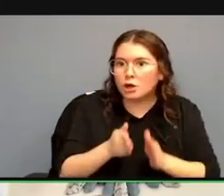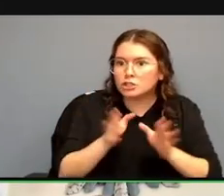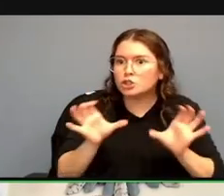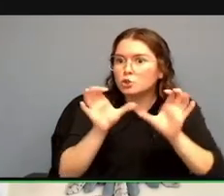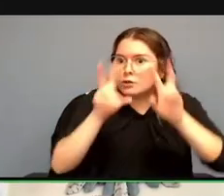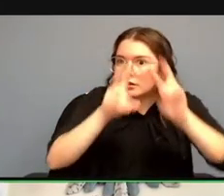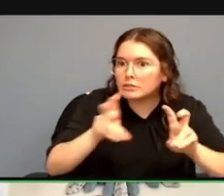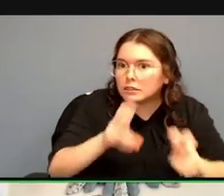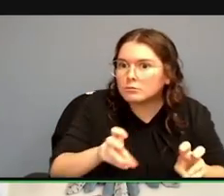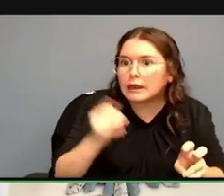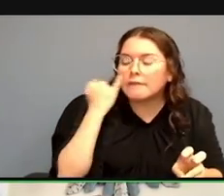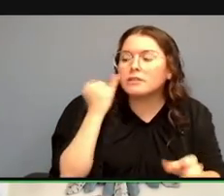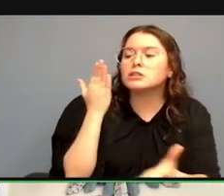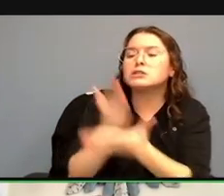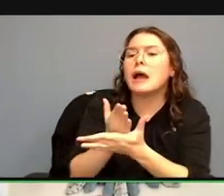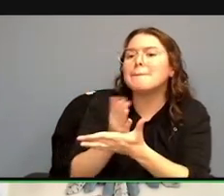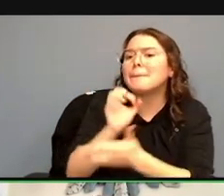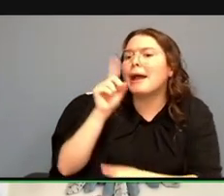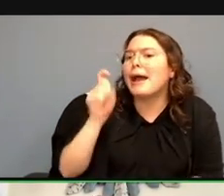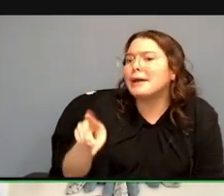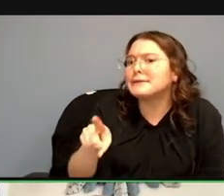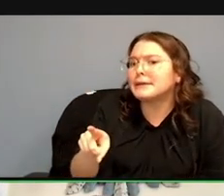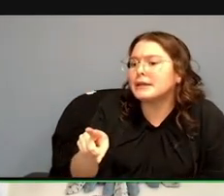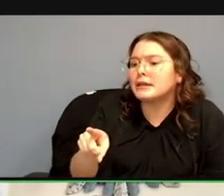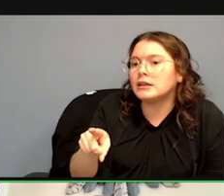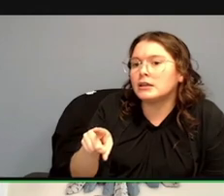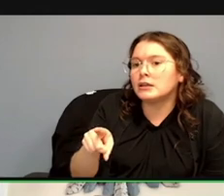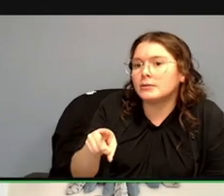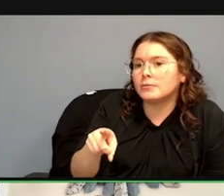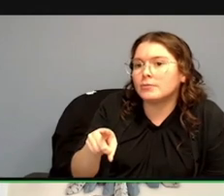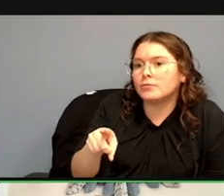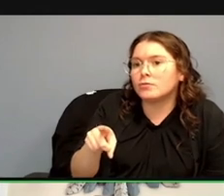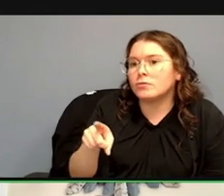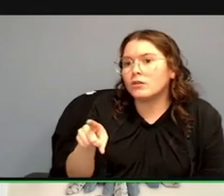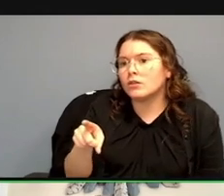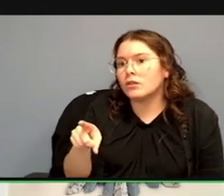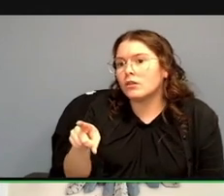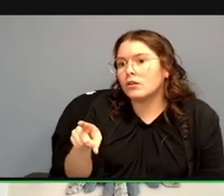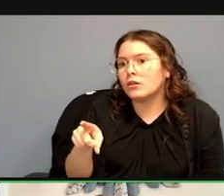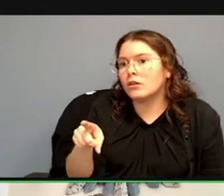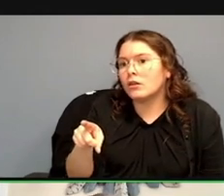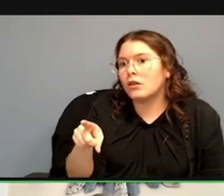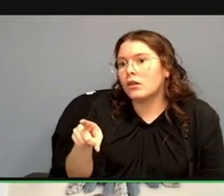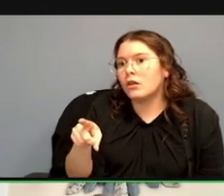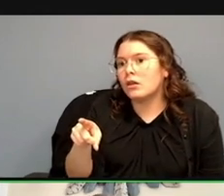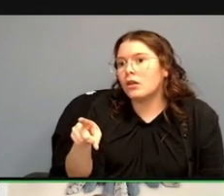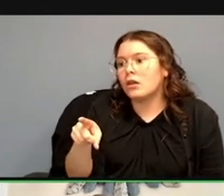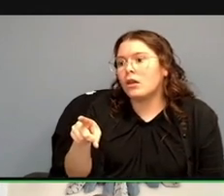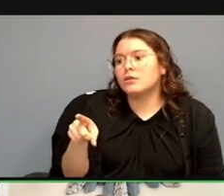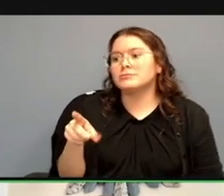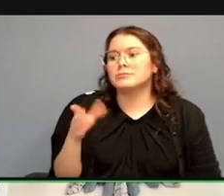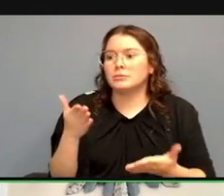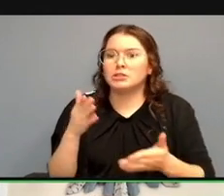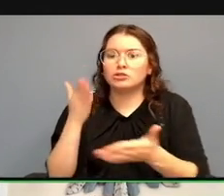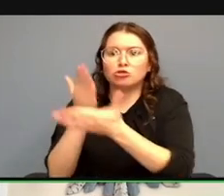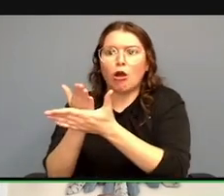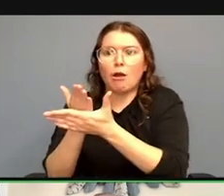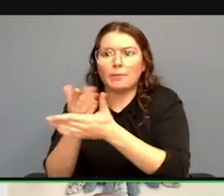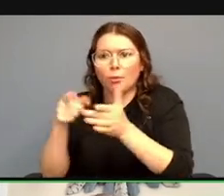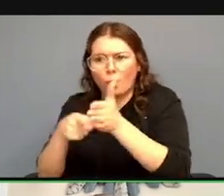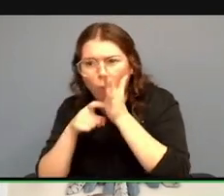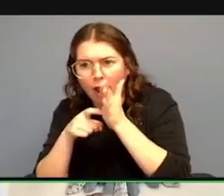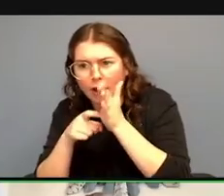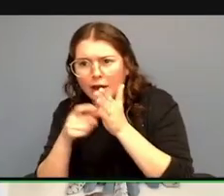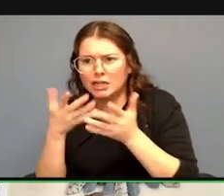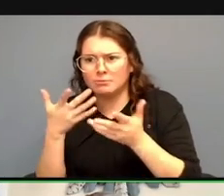student to do the test in the manner that it's required to be done, and then